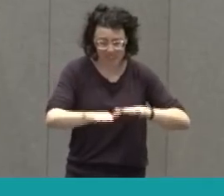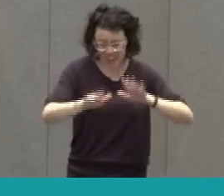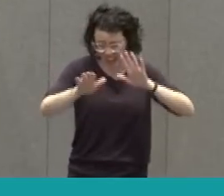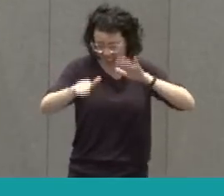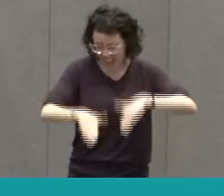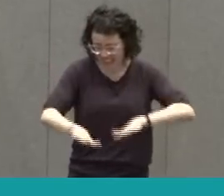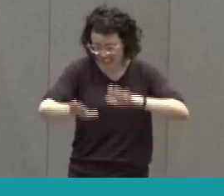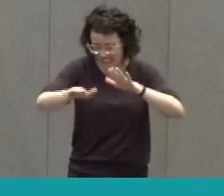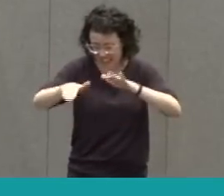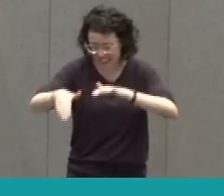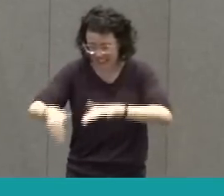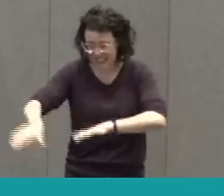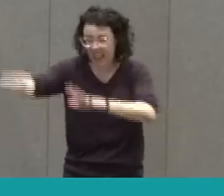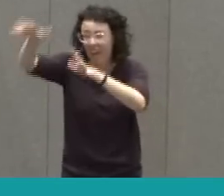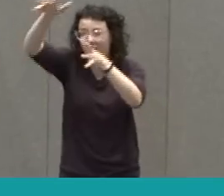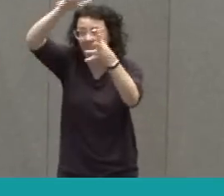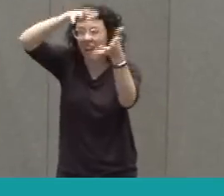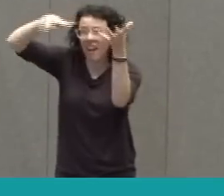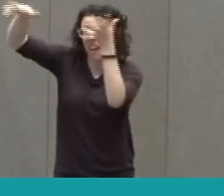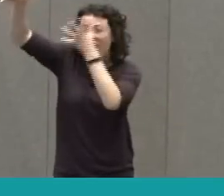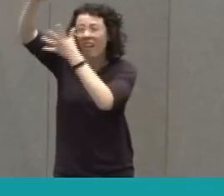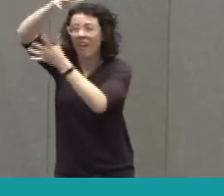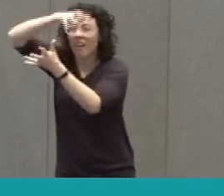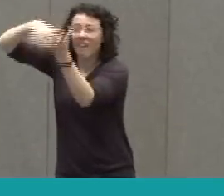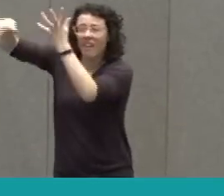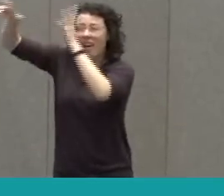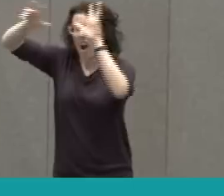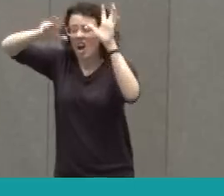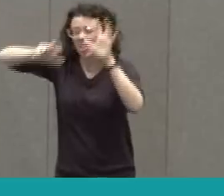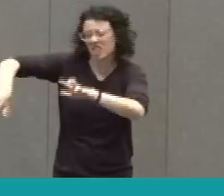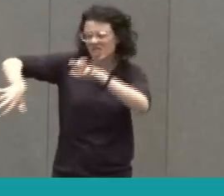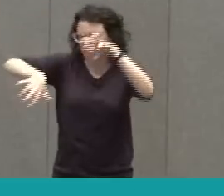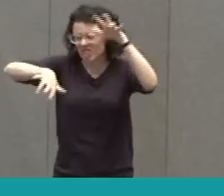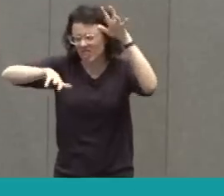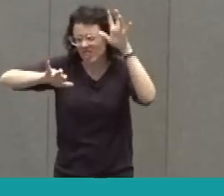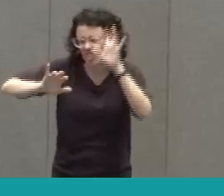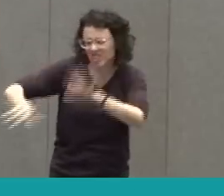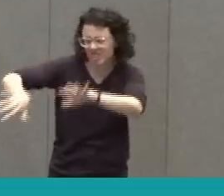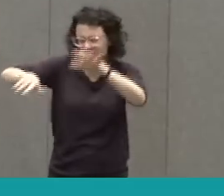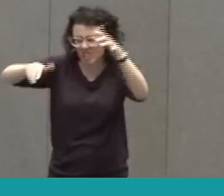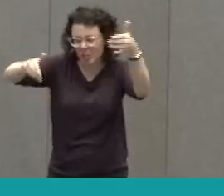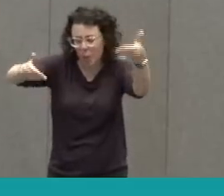wind, and rained you a welcome across the earth's green lands.